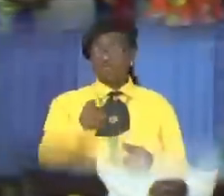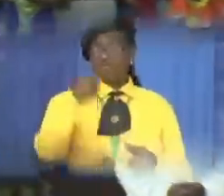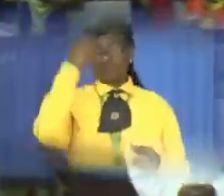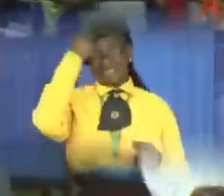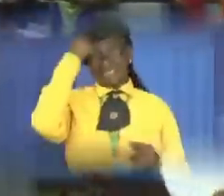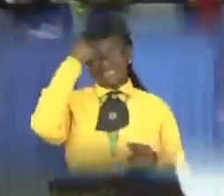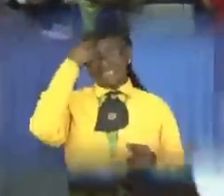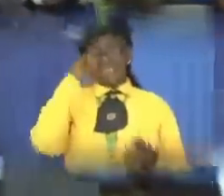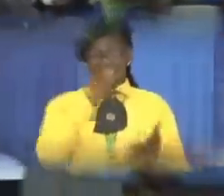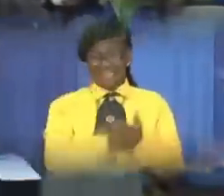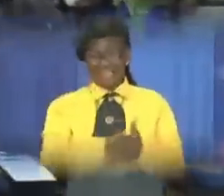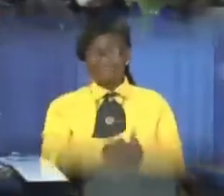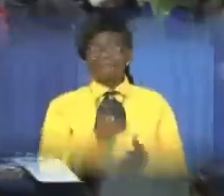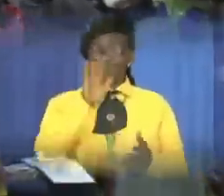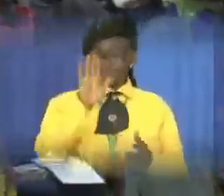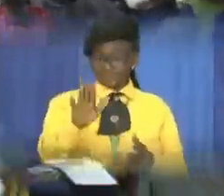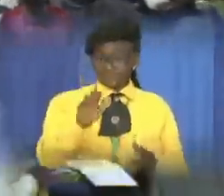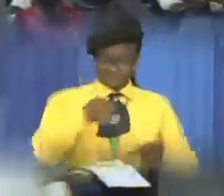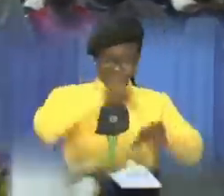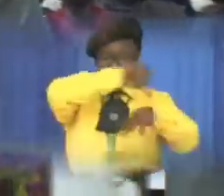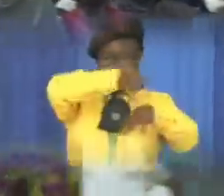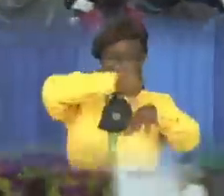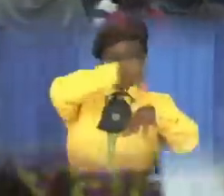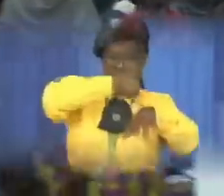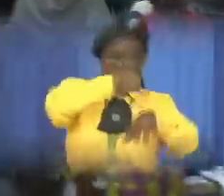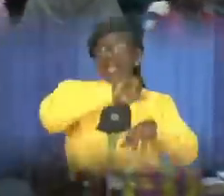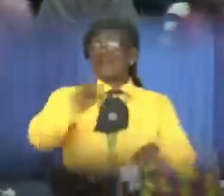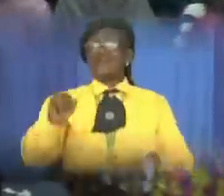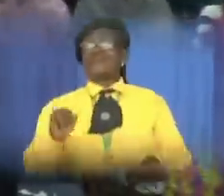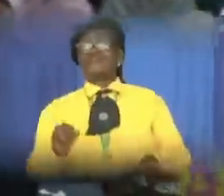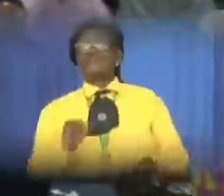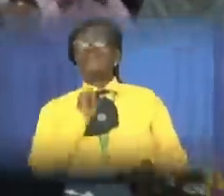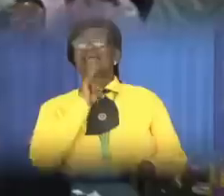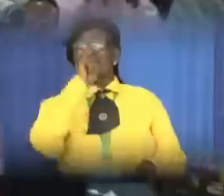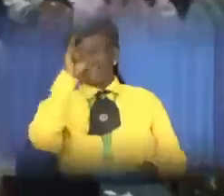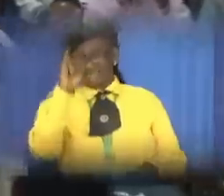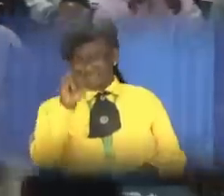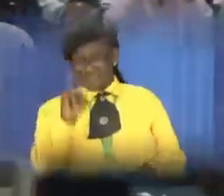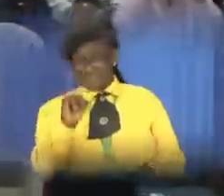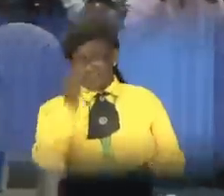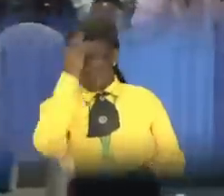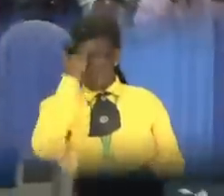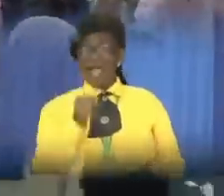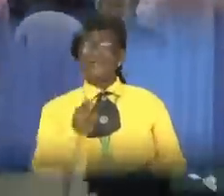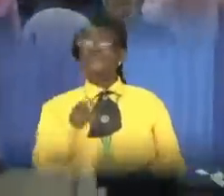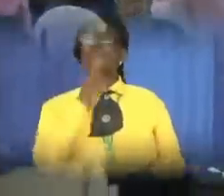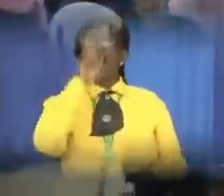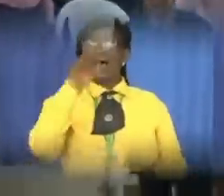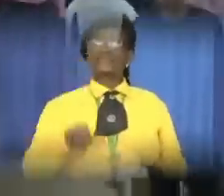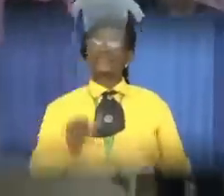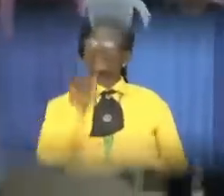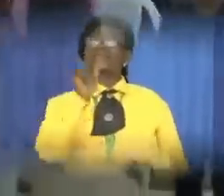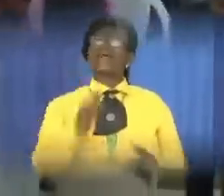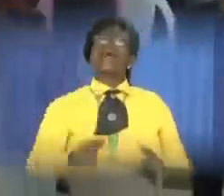not been on our side, where will we be now?